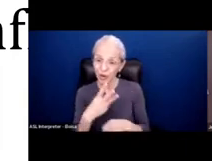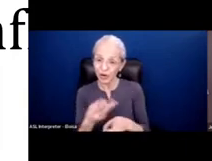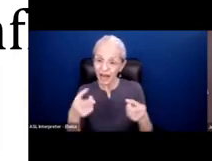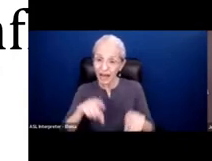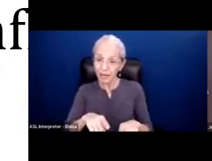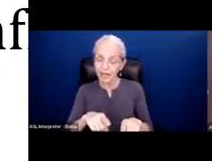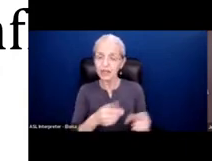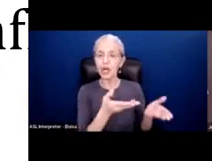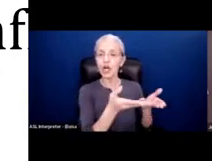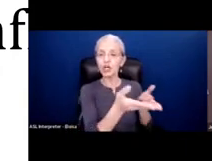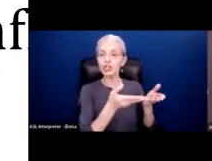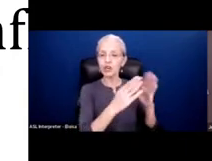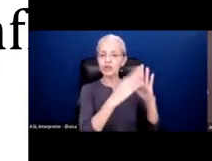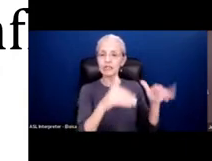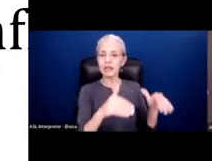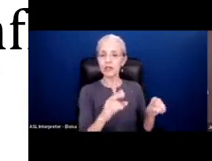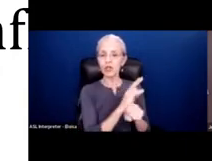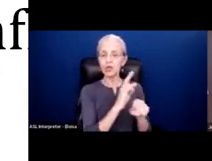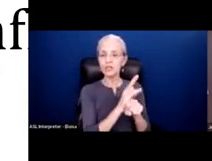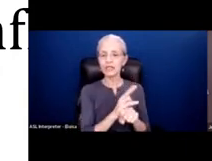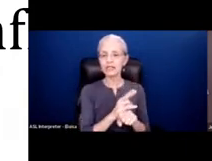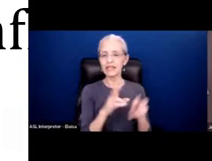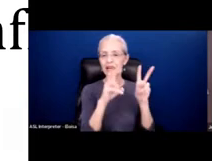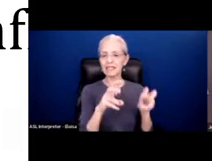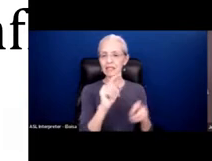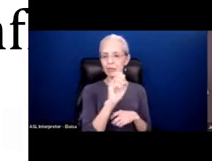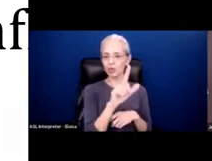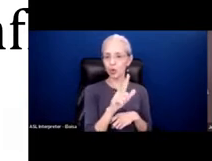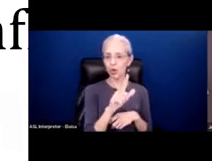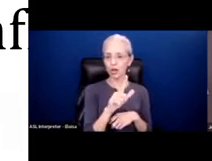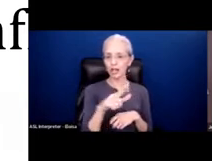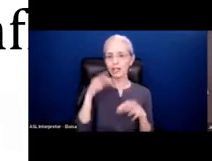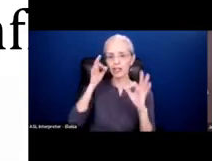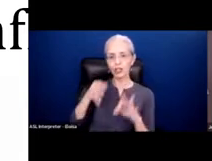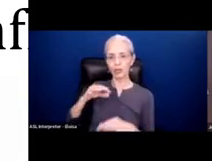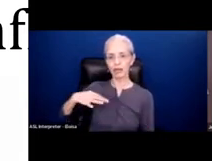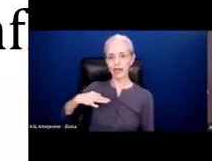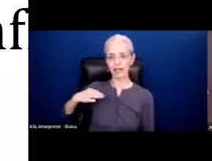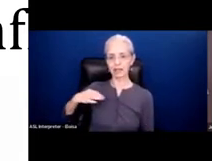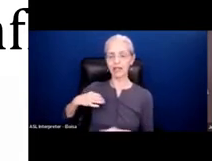service system is using the assessment tool that determines eligibility to build the service plan.